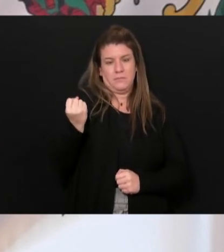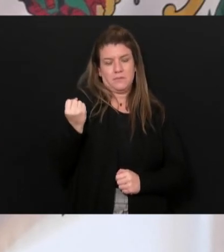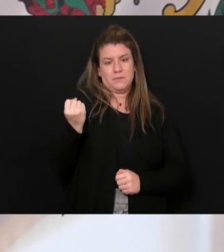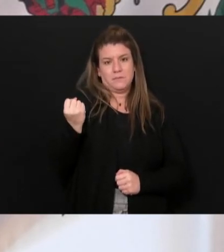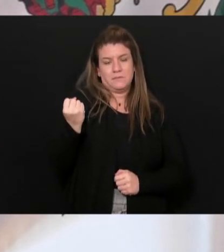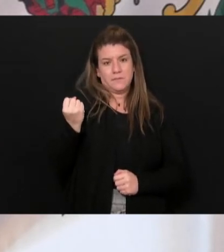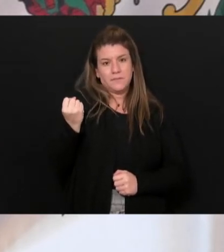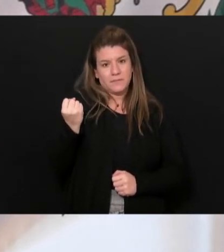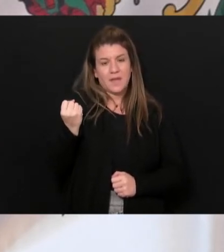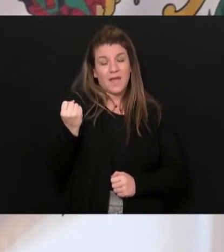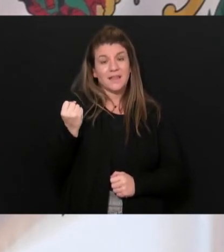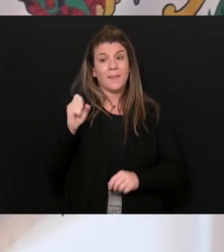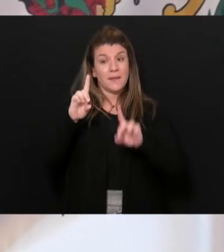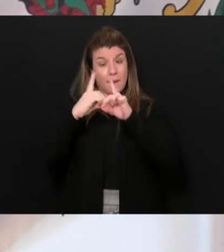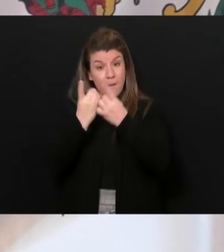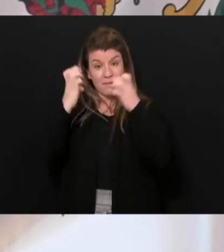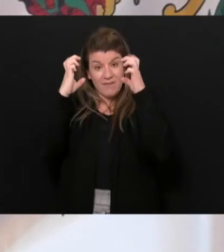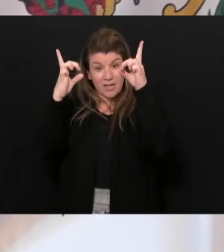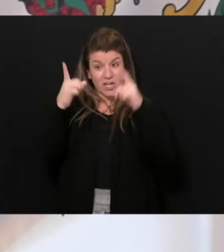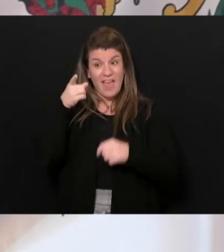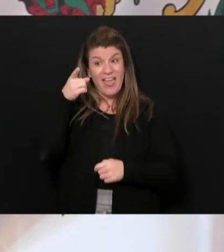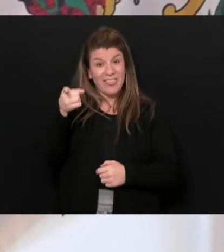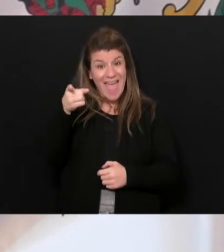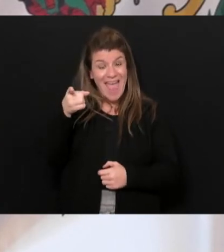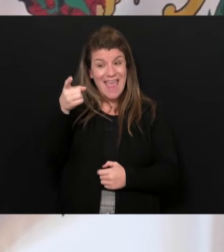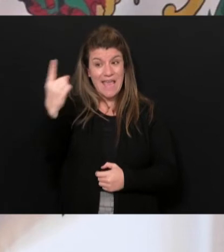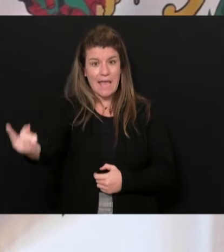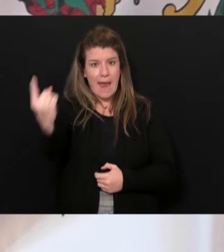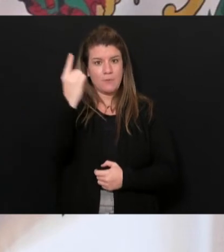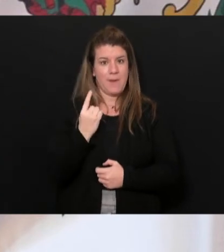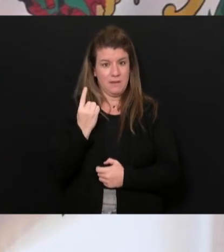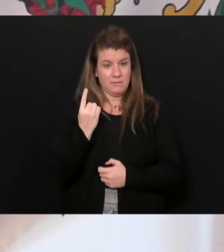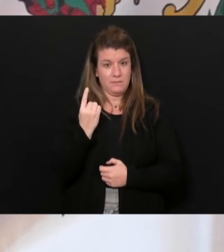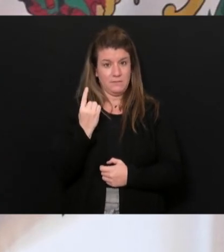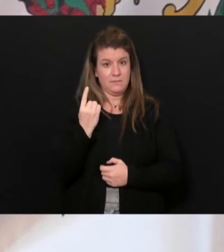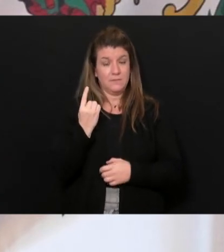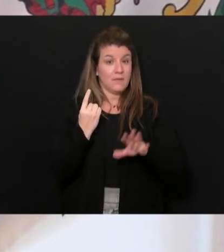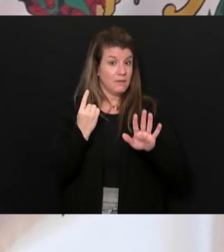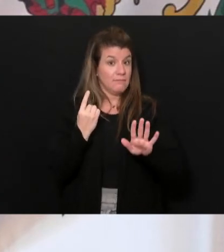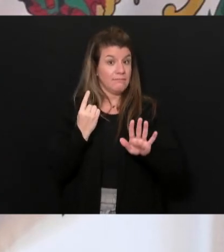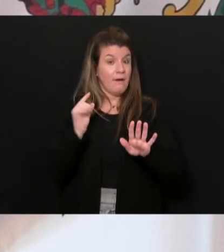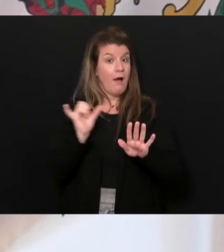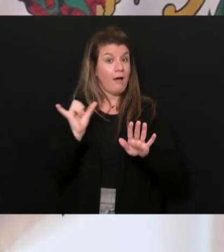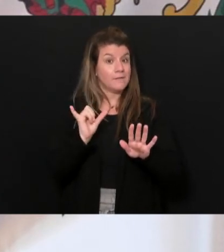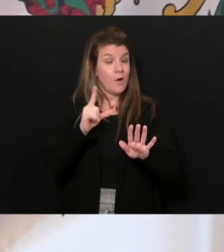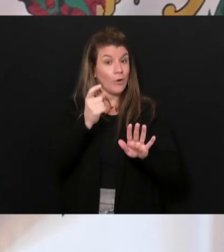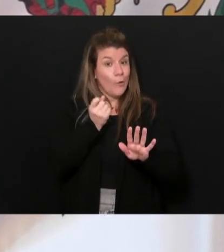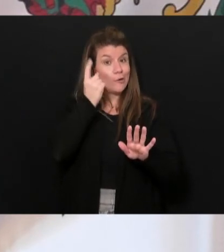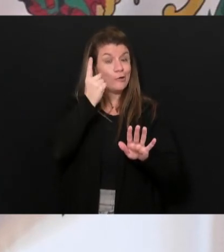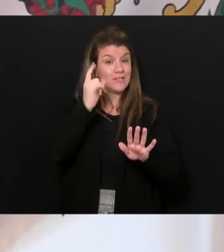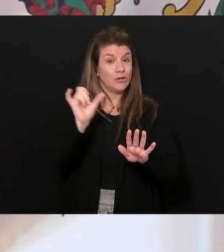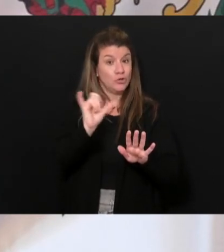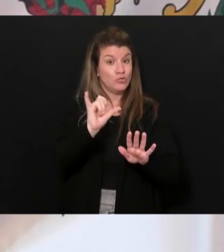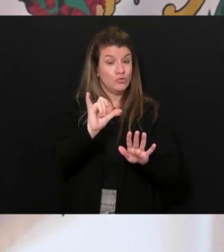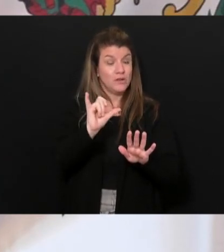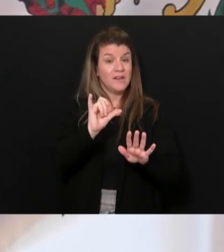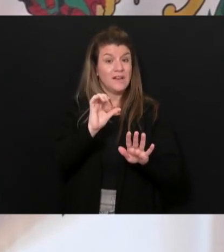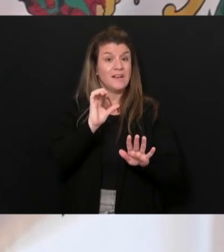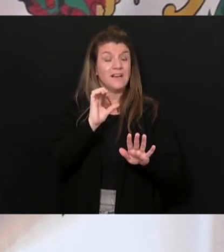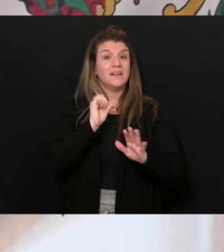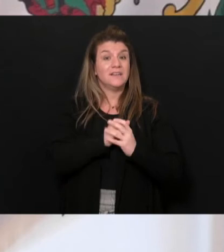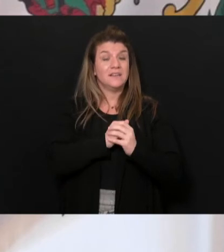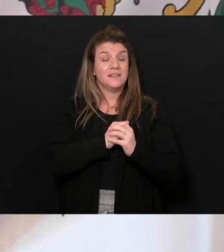Charles, the Department of Education, they came to me, and there's another point that should be made here, and that's just this: is